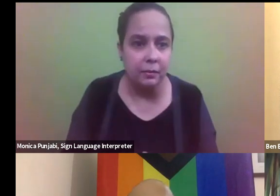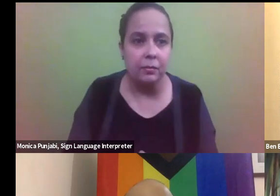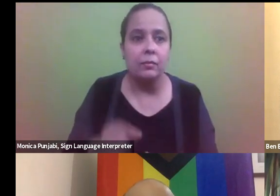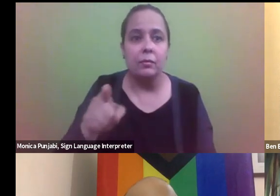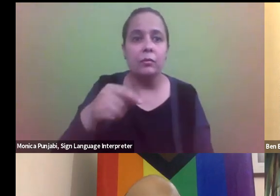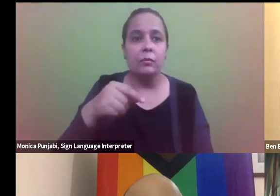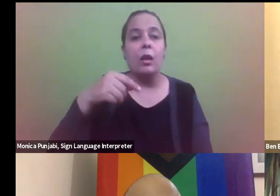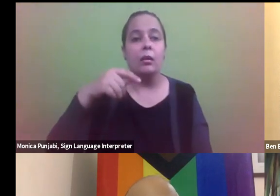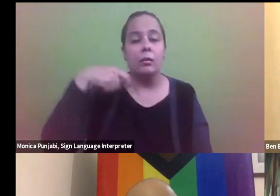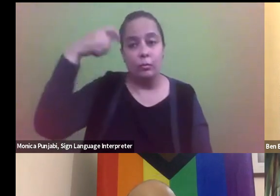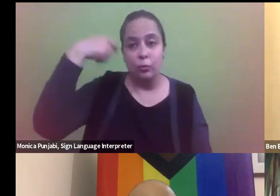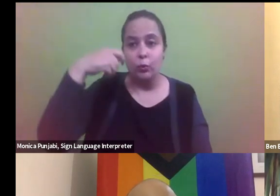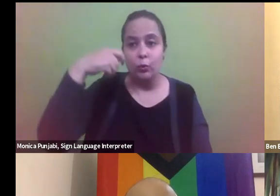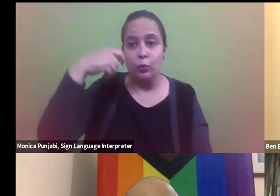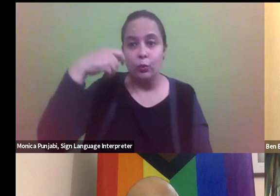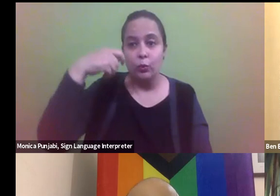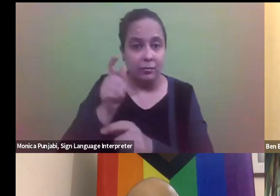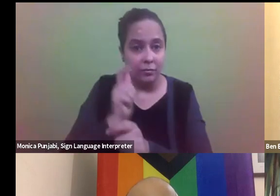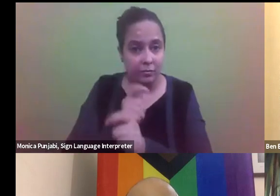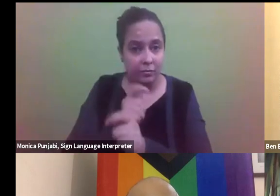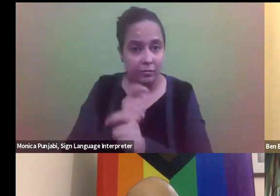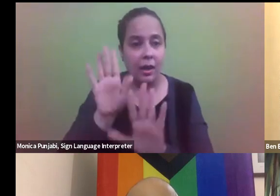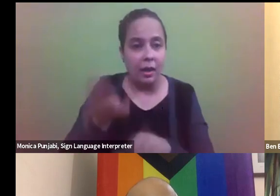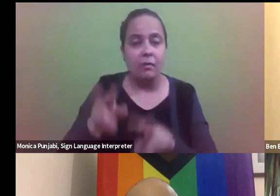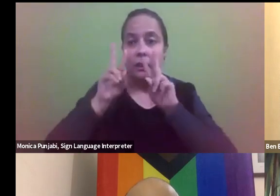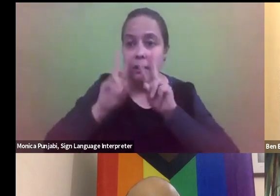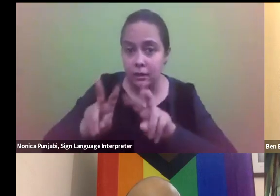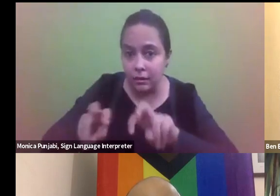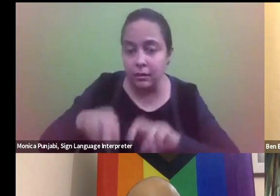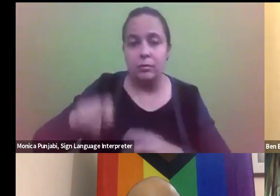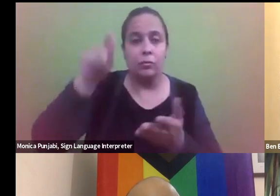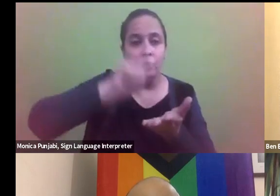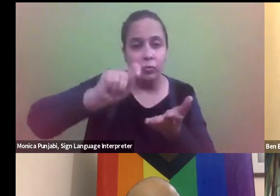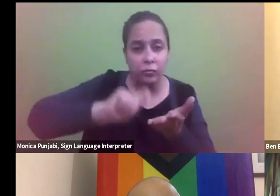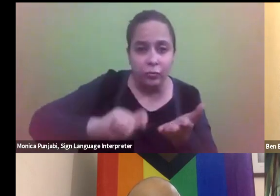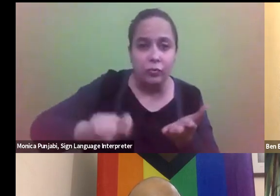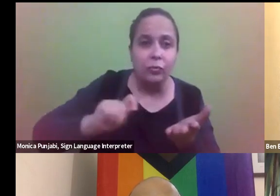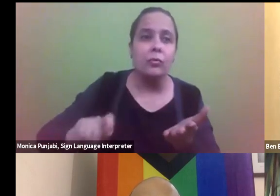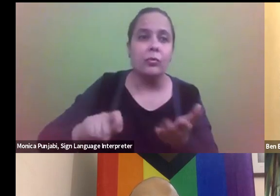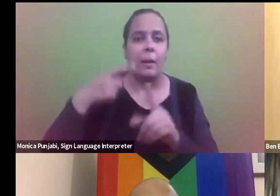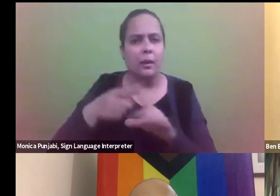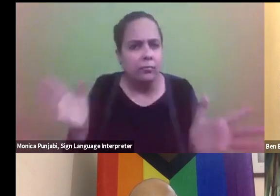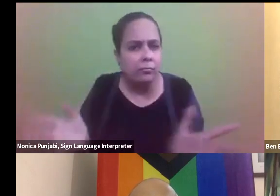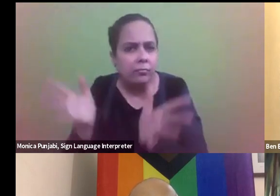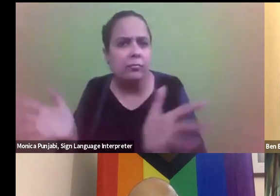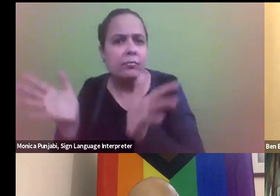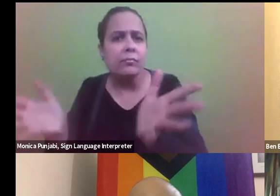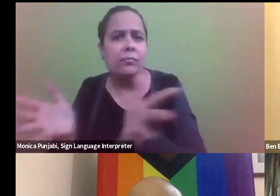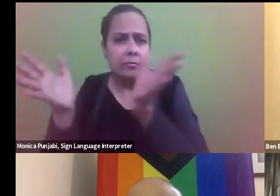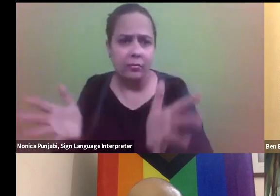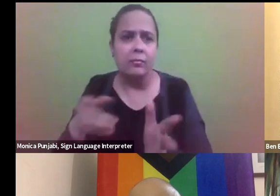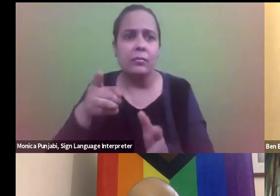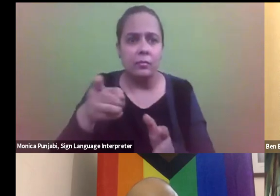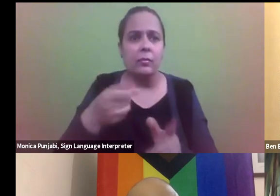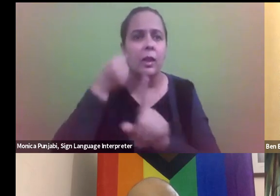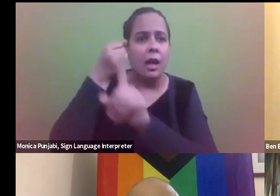DAM. She works as a consultant, researcher, writer, advisor, and facilitator with an emphasis on advocacy